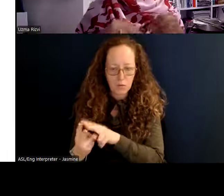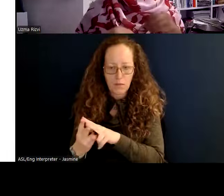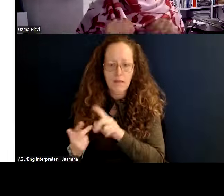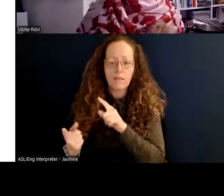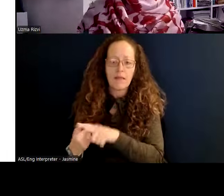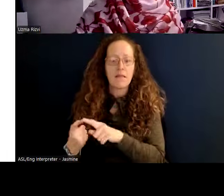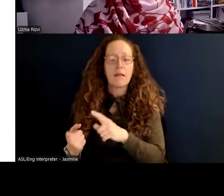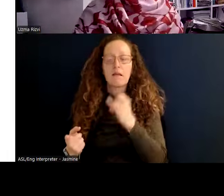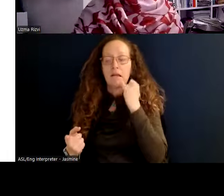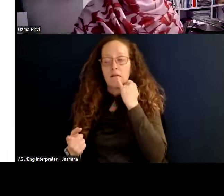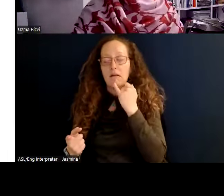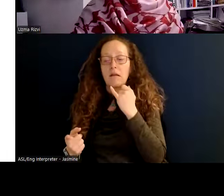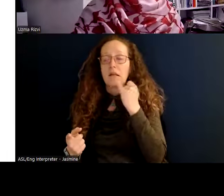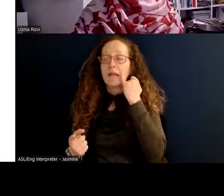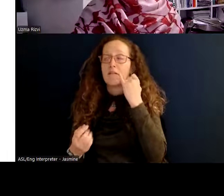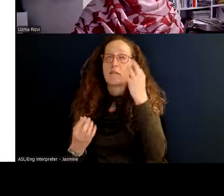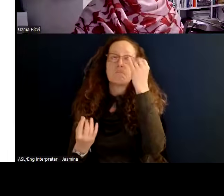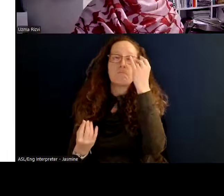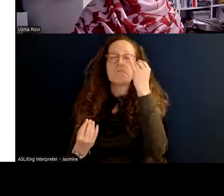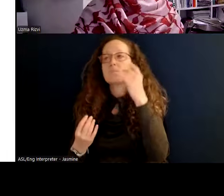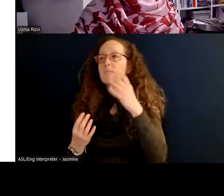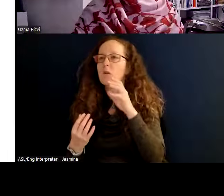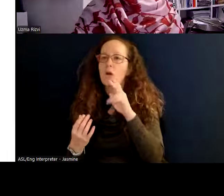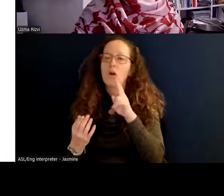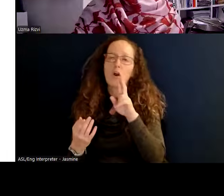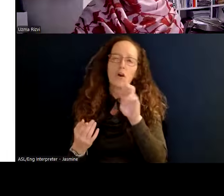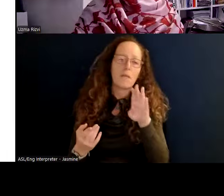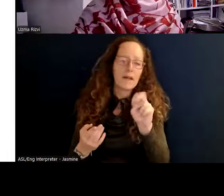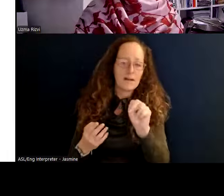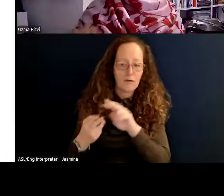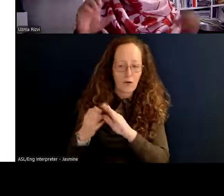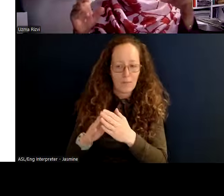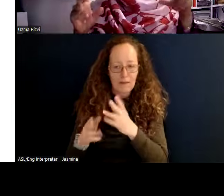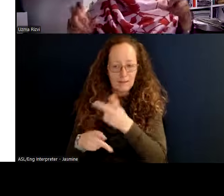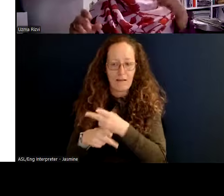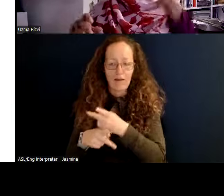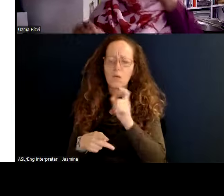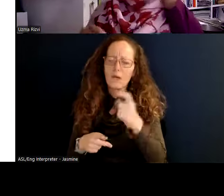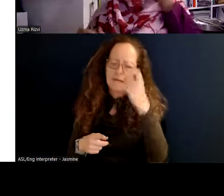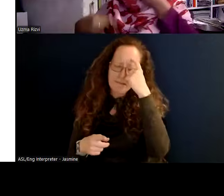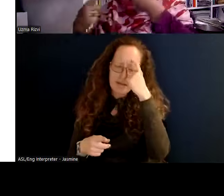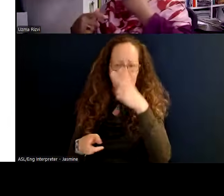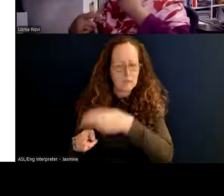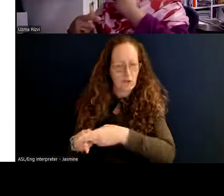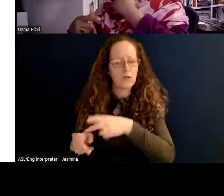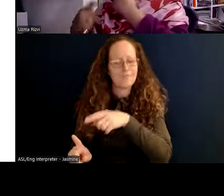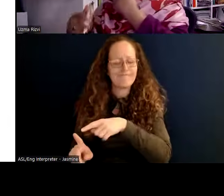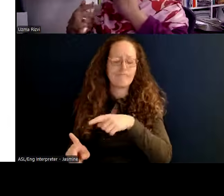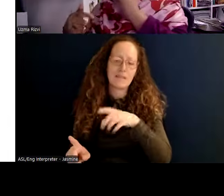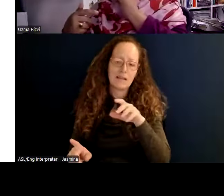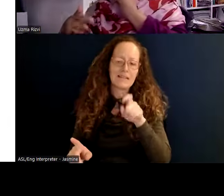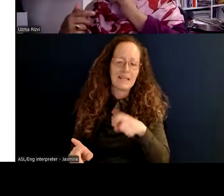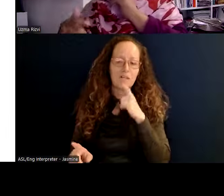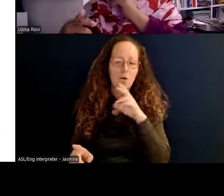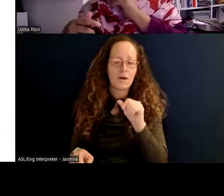when thinking through urban care, there has to be an expanded sense that acknowledges the need for, and here I'm going to quote them, care and care